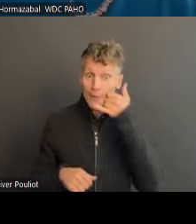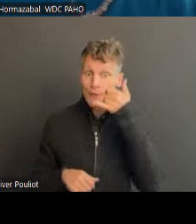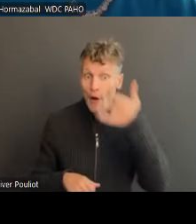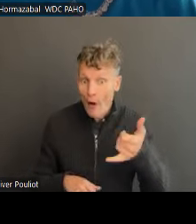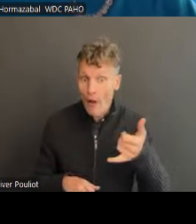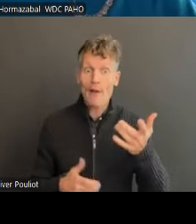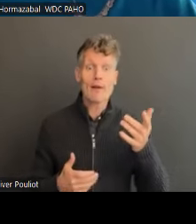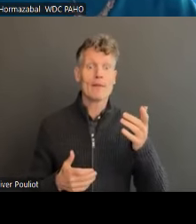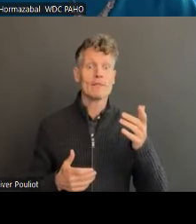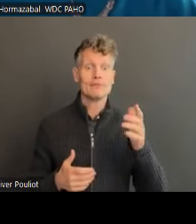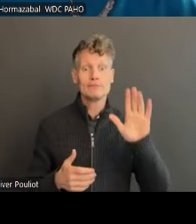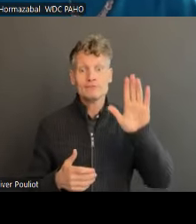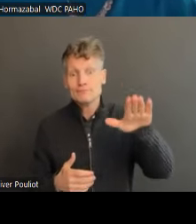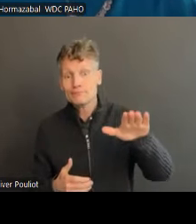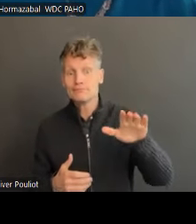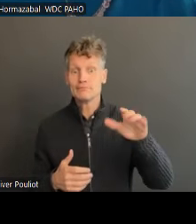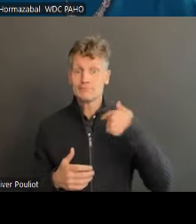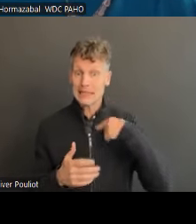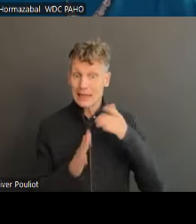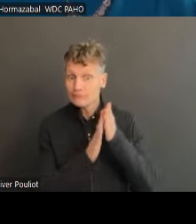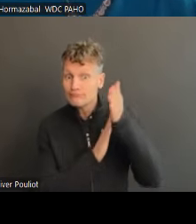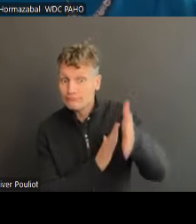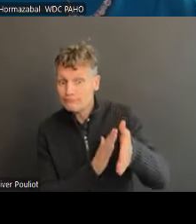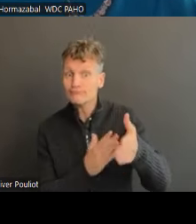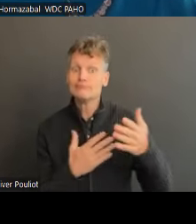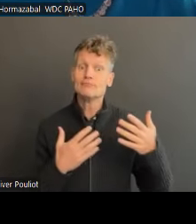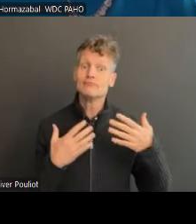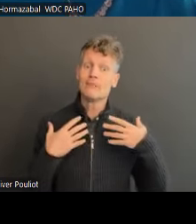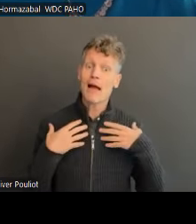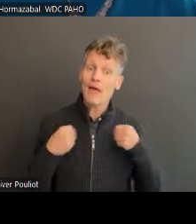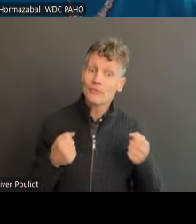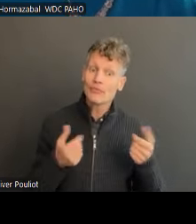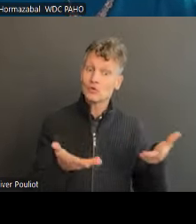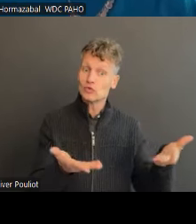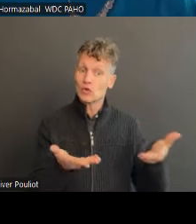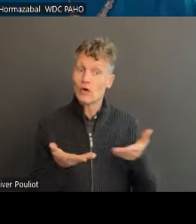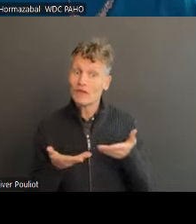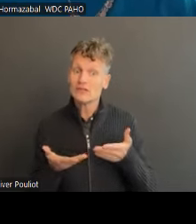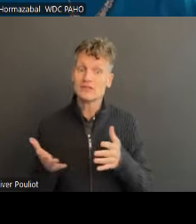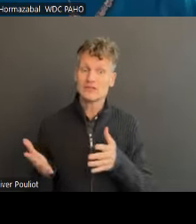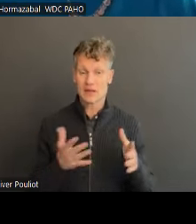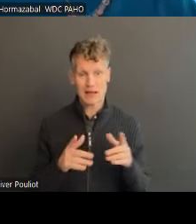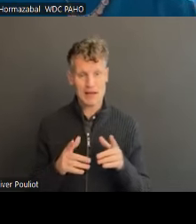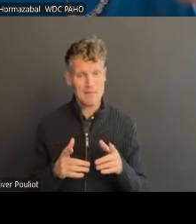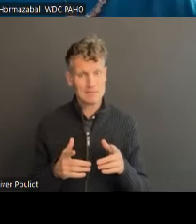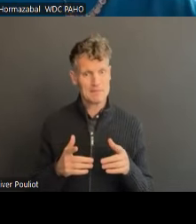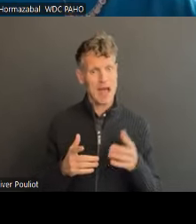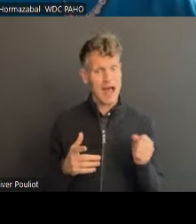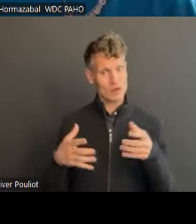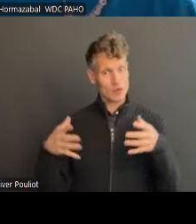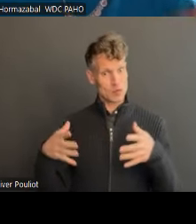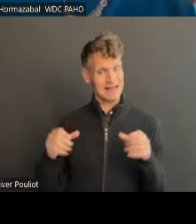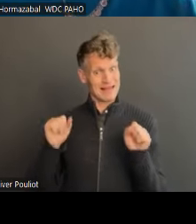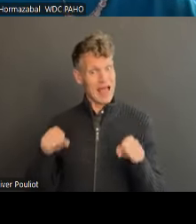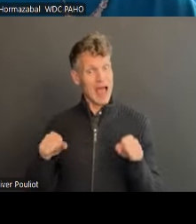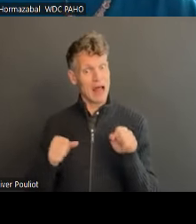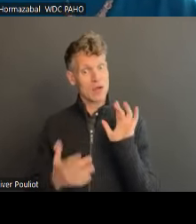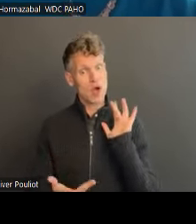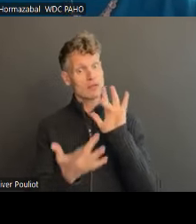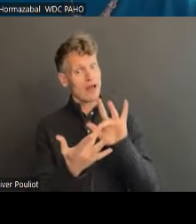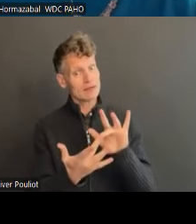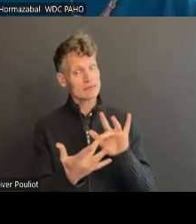sin duda continuity tenemos of una parte care and link to importante services. que tiene But que no ver con doubt cómo there's esas something really condiciones important, sociales and the social influyen sobre la conditions necesidad de